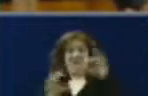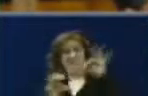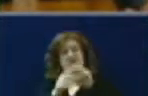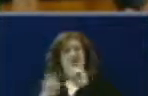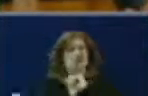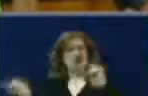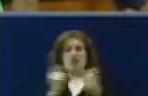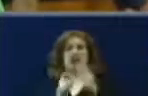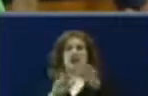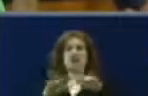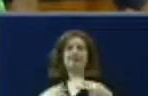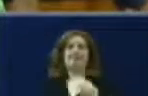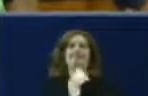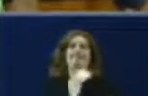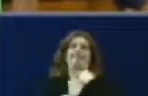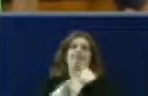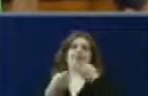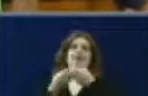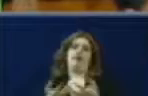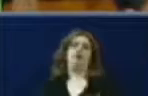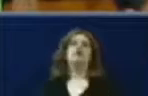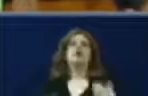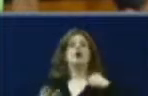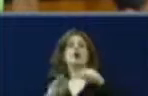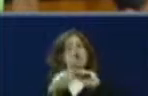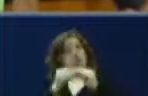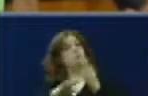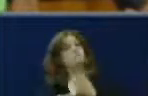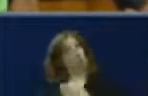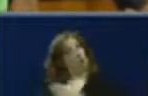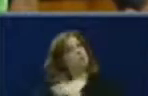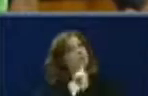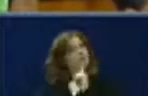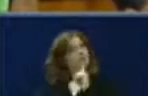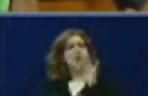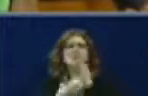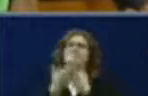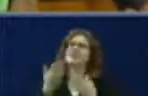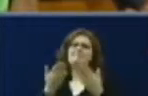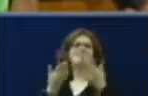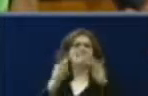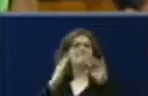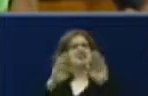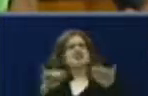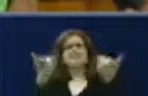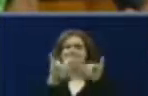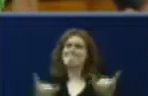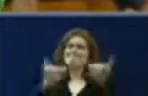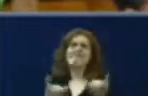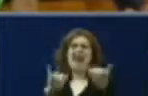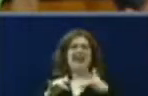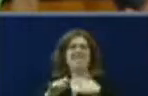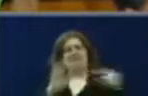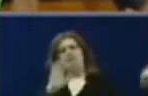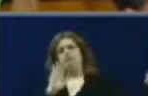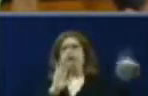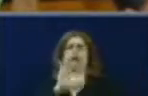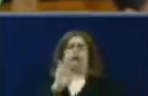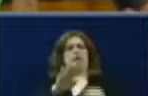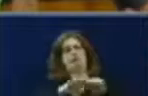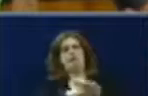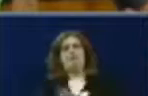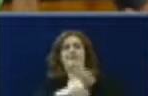get caught in the wake. While overall our numbers are improving, often it's the same children year after year who feel the greatest negative impact from these